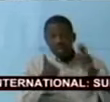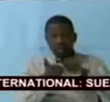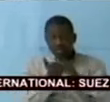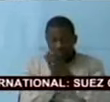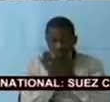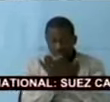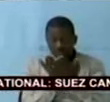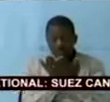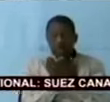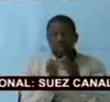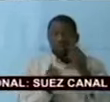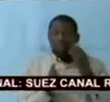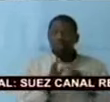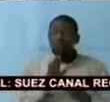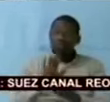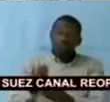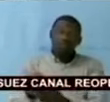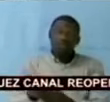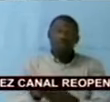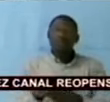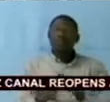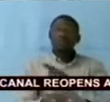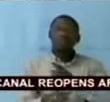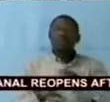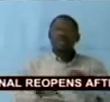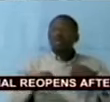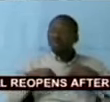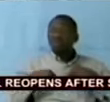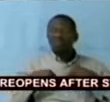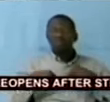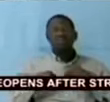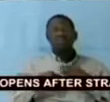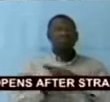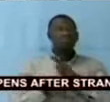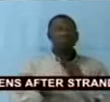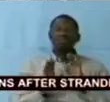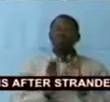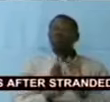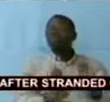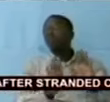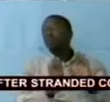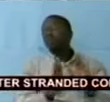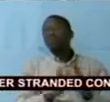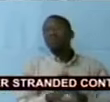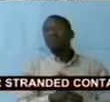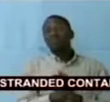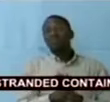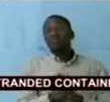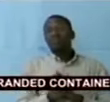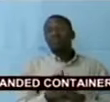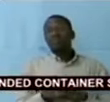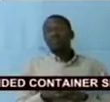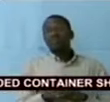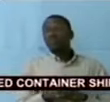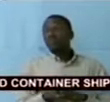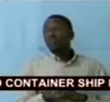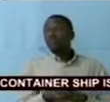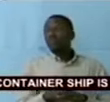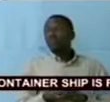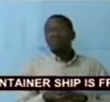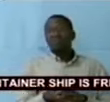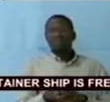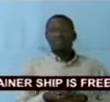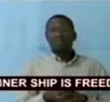sede kamote. It was neither admitted nor rejected. Bidun imanna songatala bari imam balanga la fana. But there is